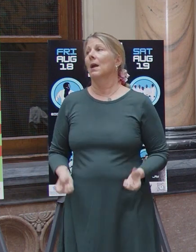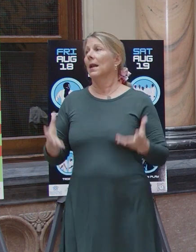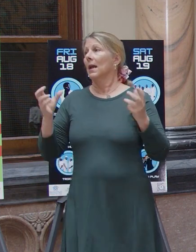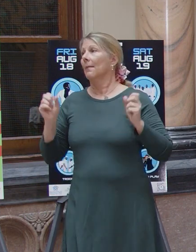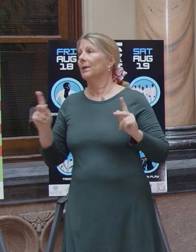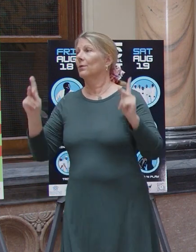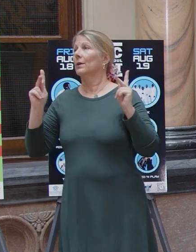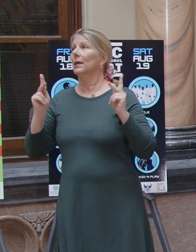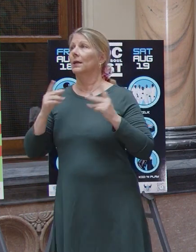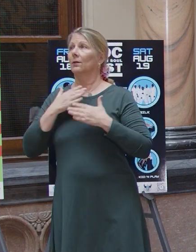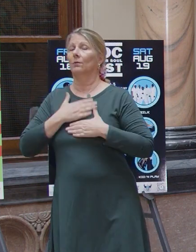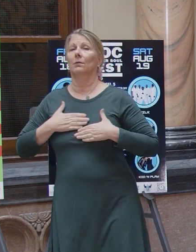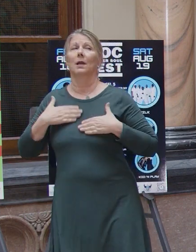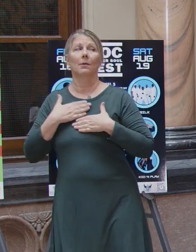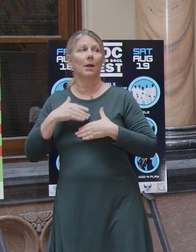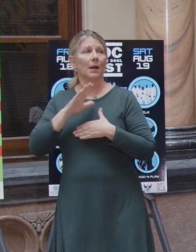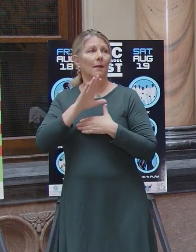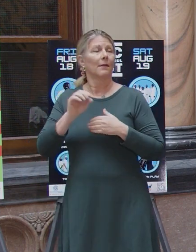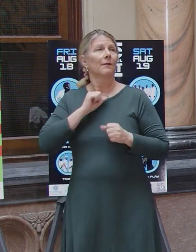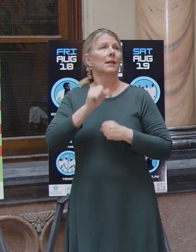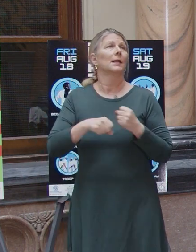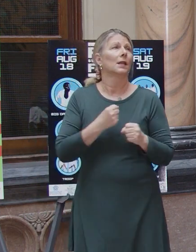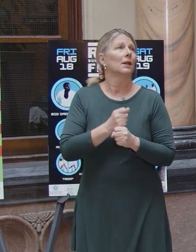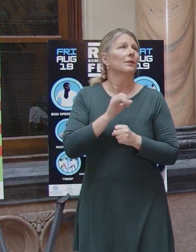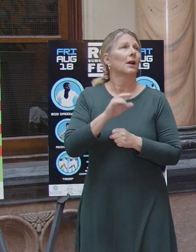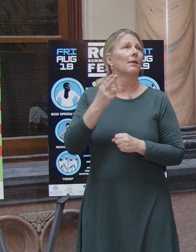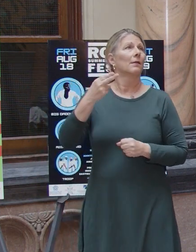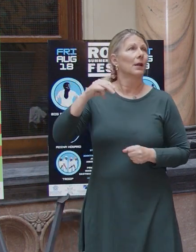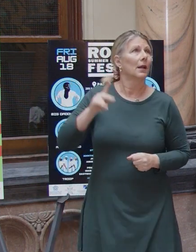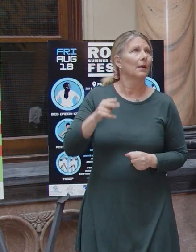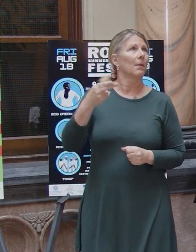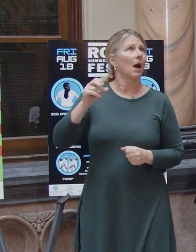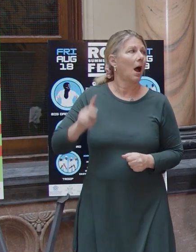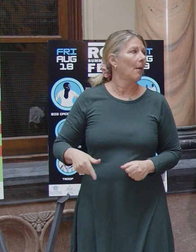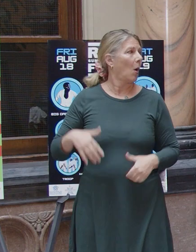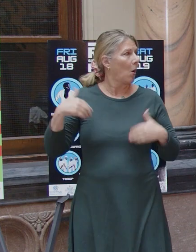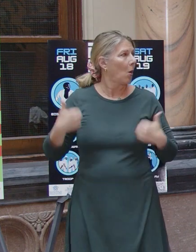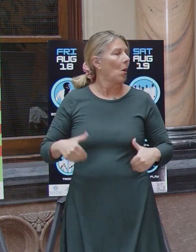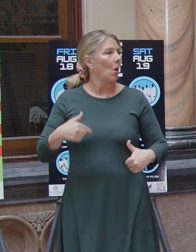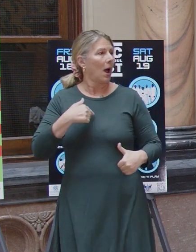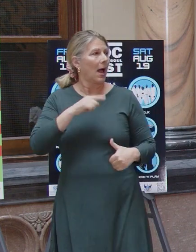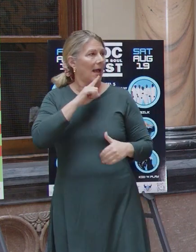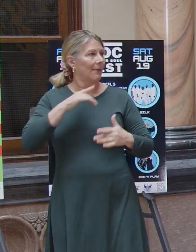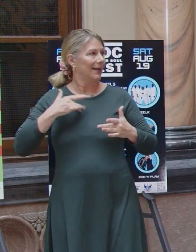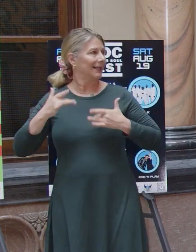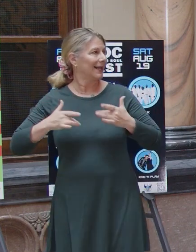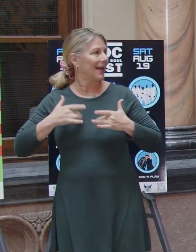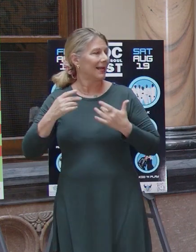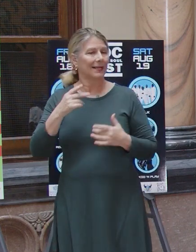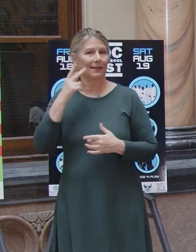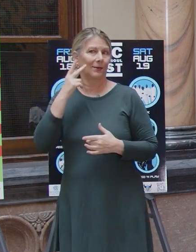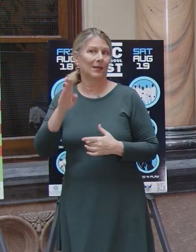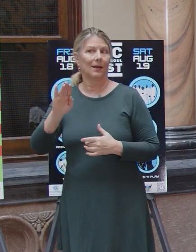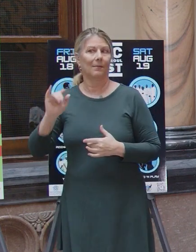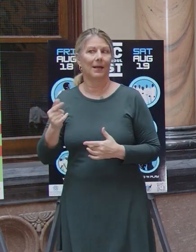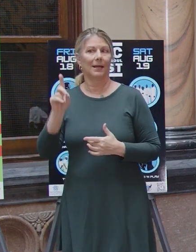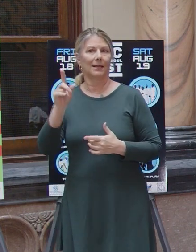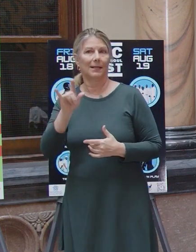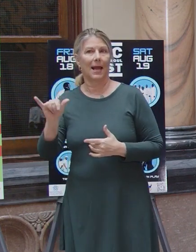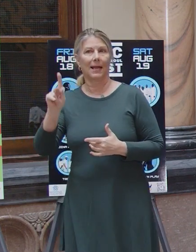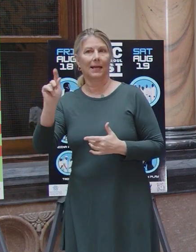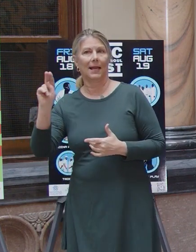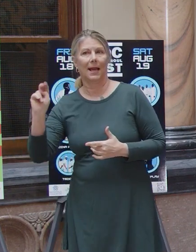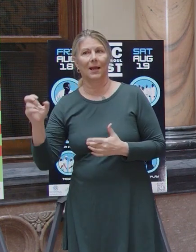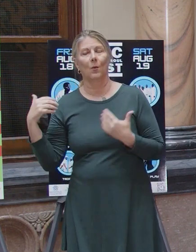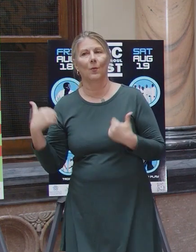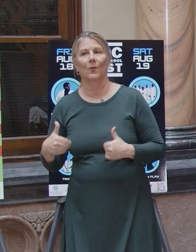and celebrate 50 years of hip hop. And I too am very excited to see Big Daddy Kane. Yeah.